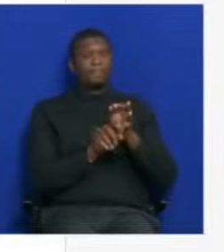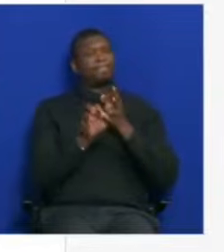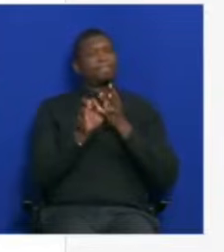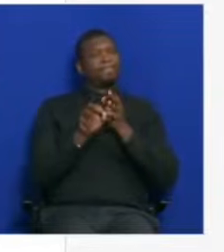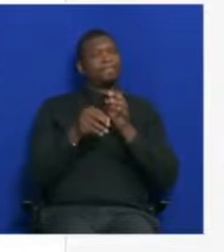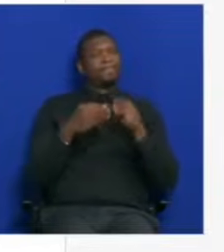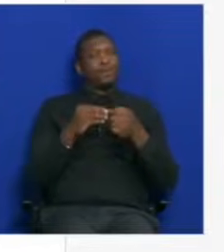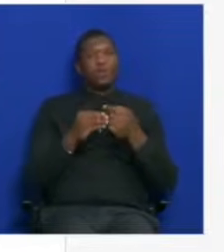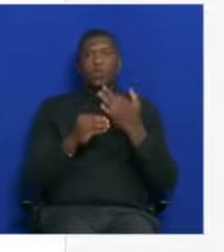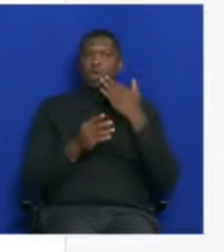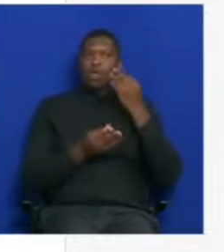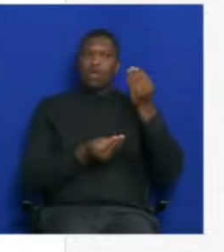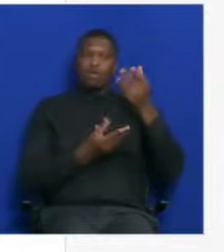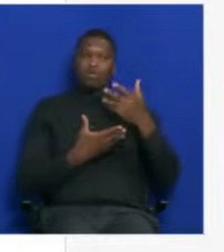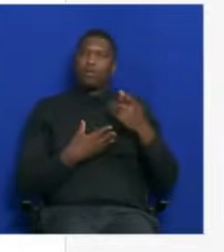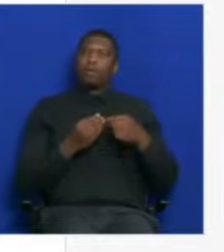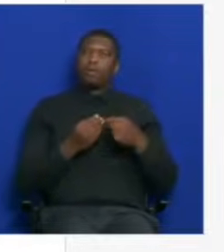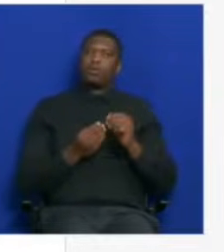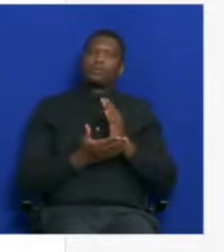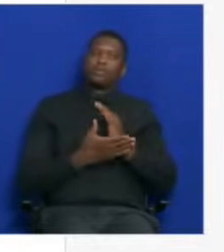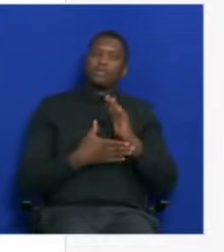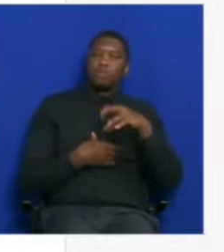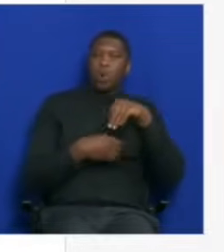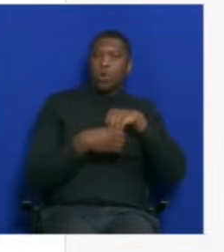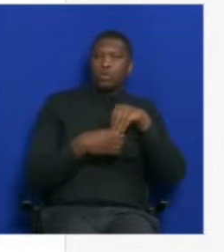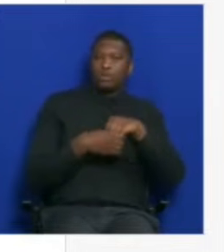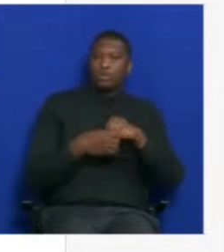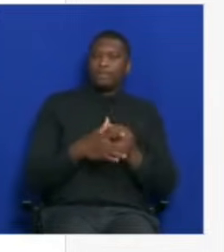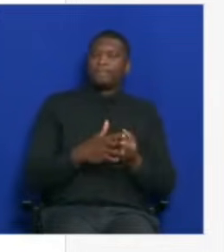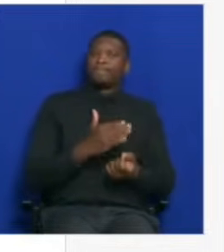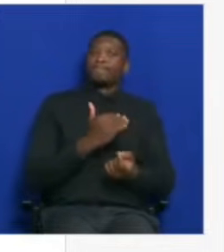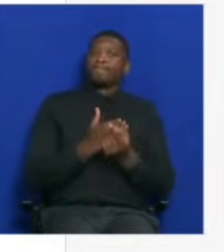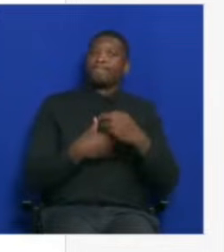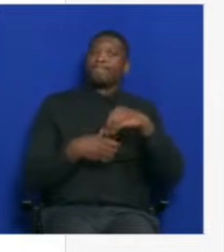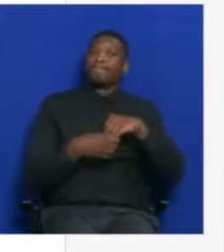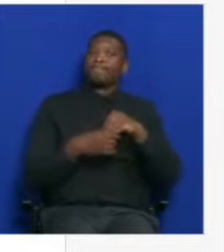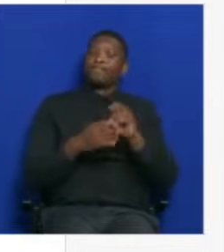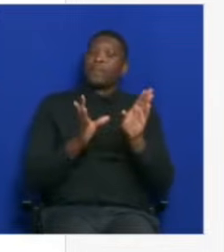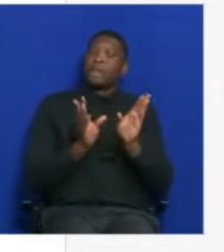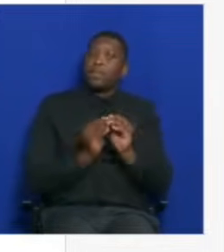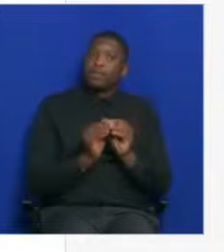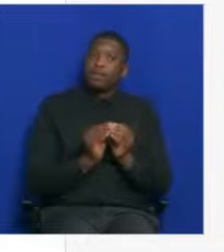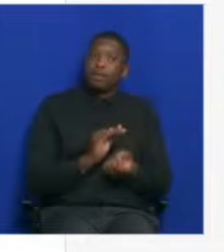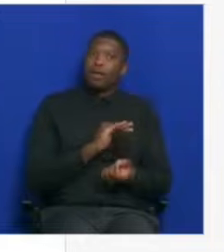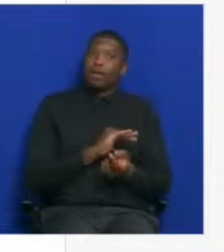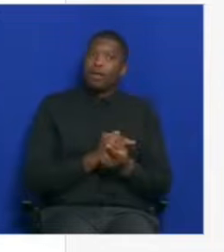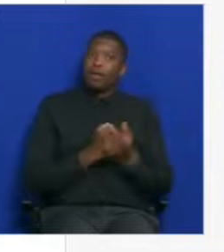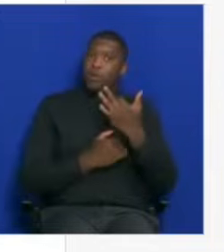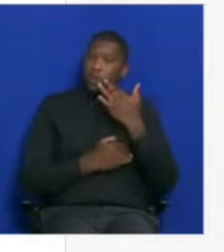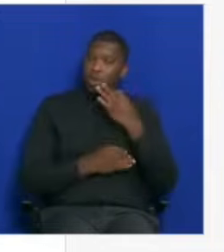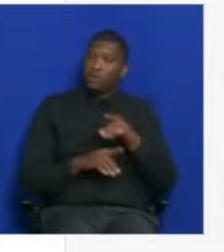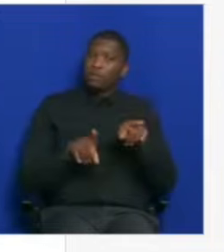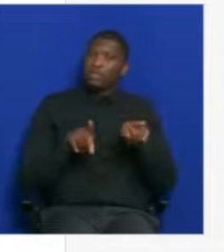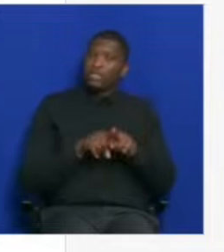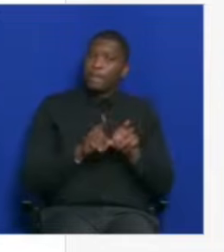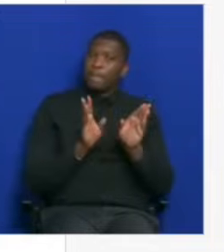of the contents of a meeting, which happened on it's the same meeting on the 22nd of